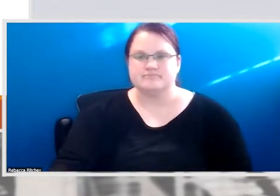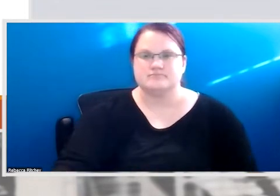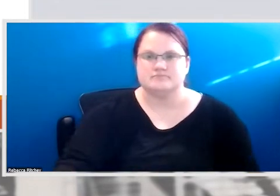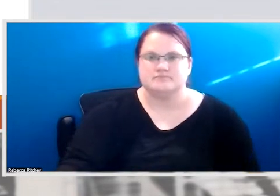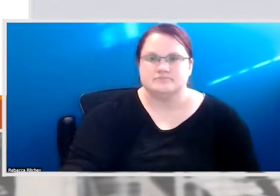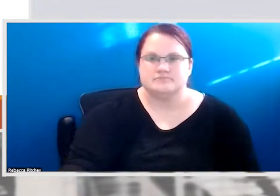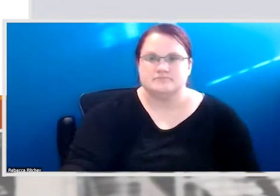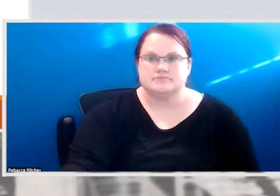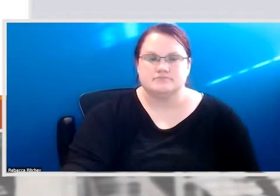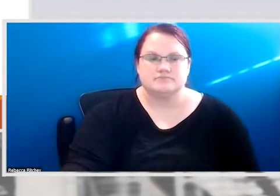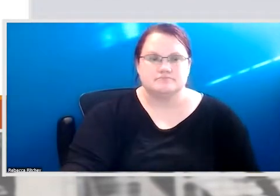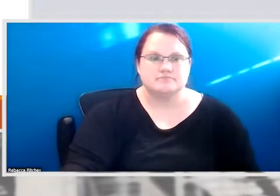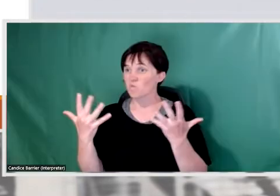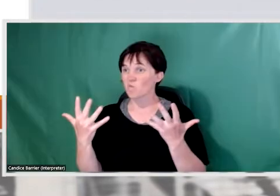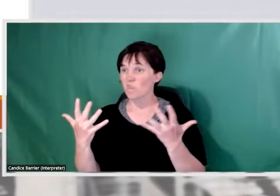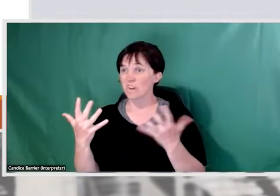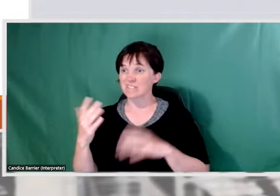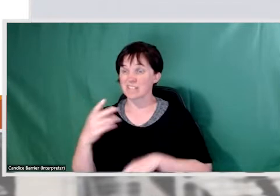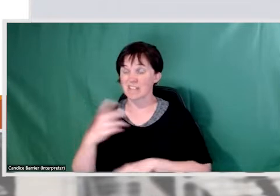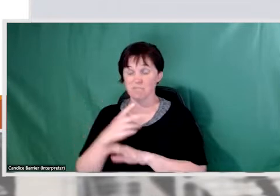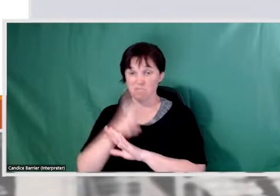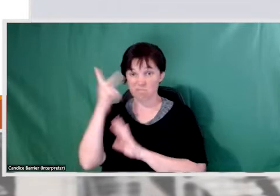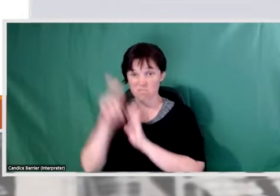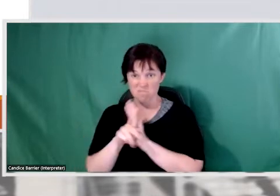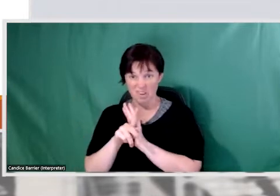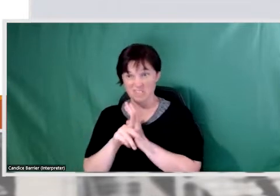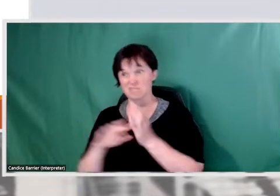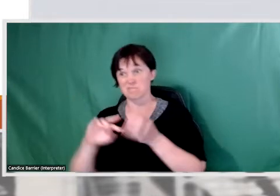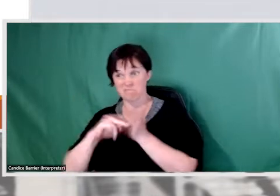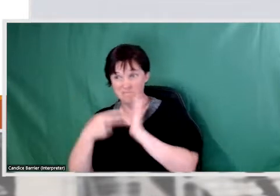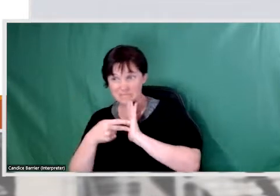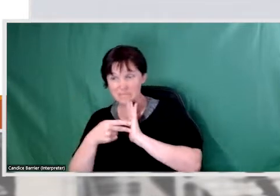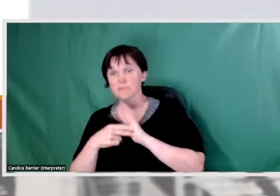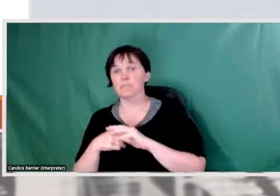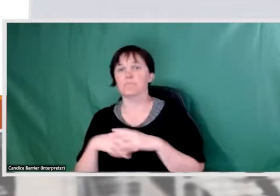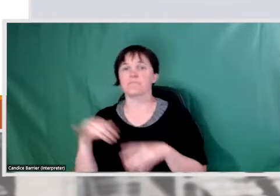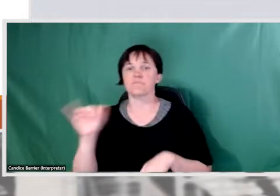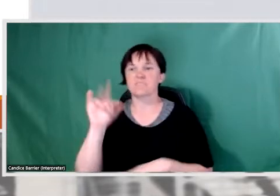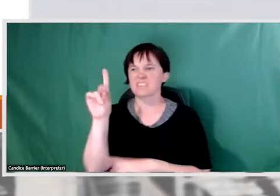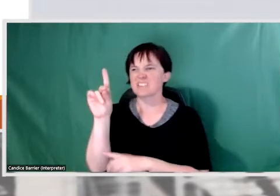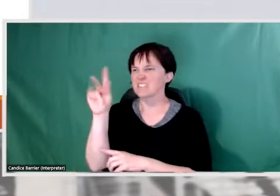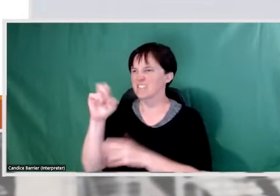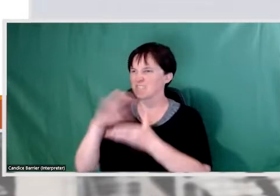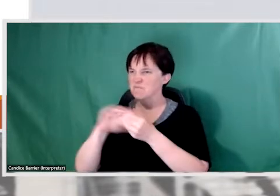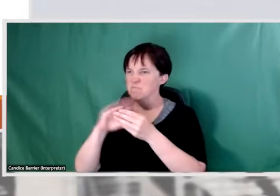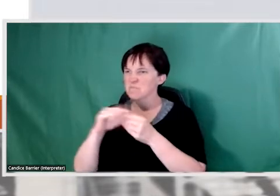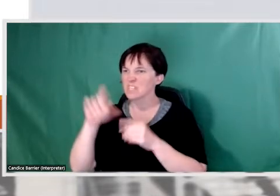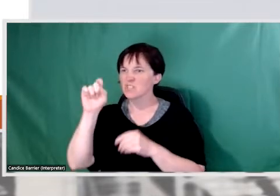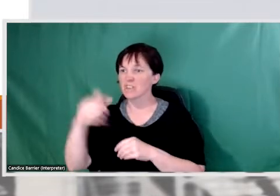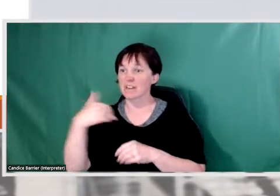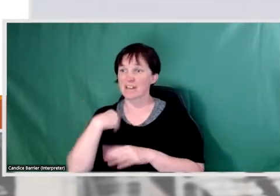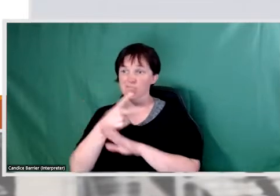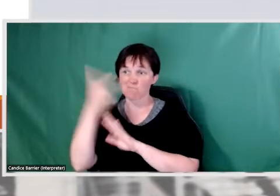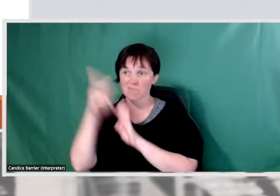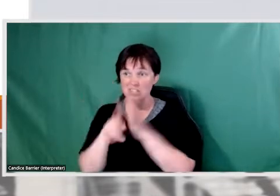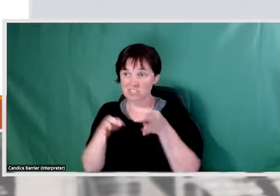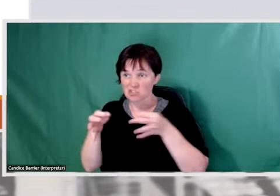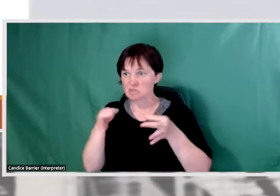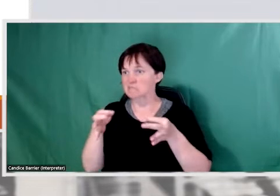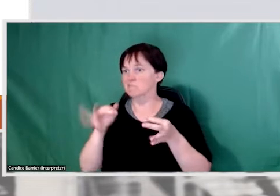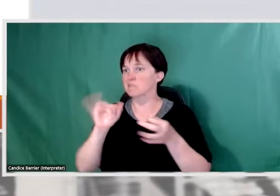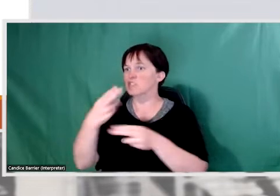So what does that actual project proposal contain? Well, the first thing is kind of like Dave highlighted, we have our project description, which is just kind of a short narrative.